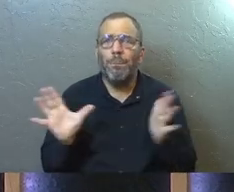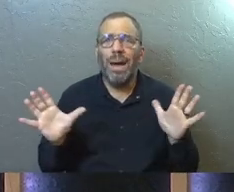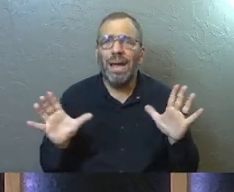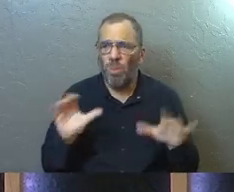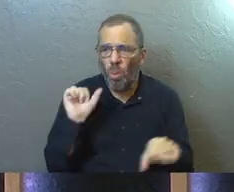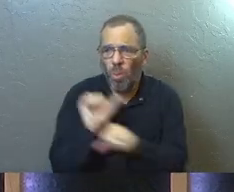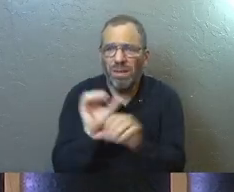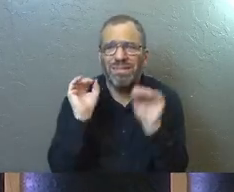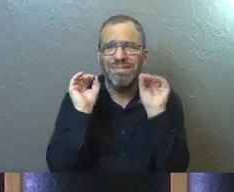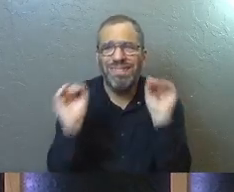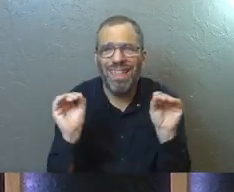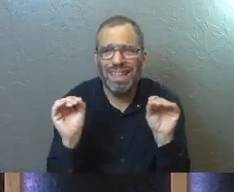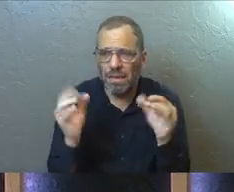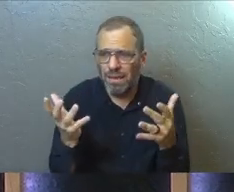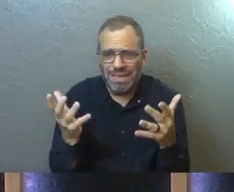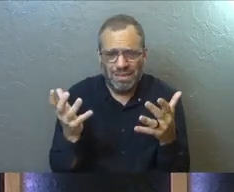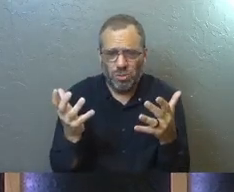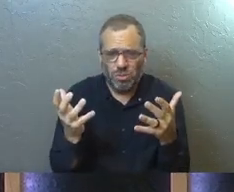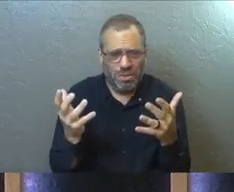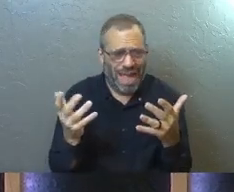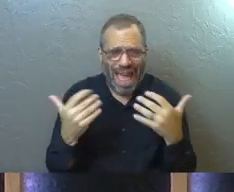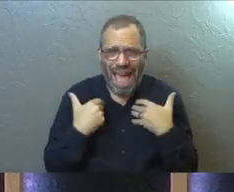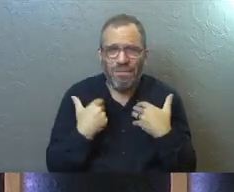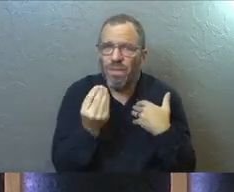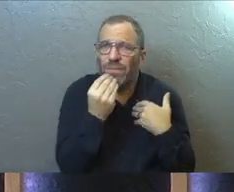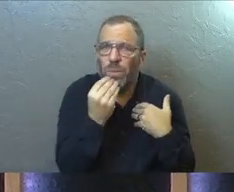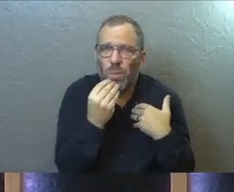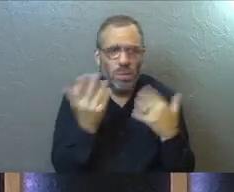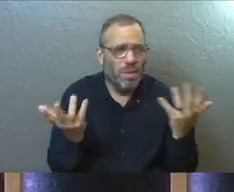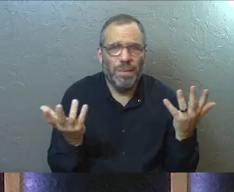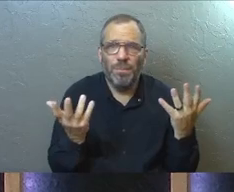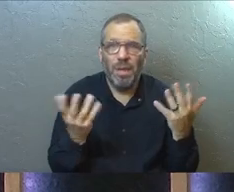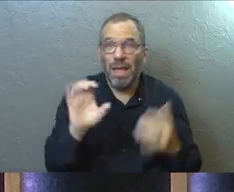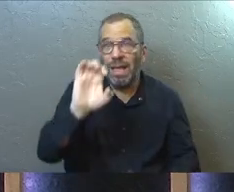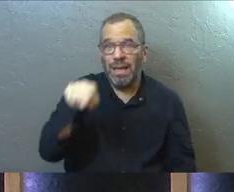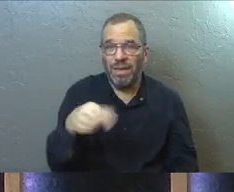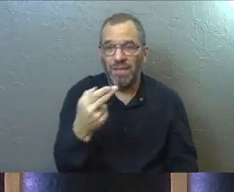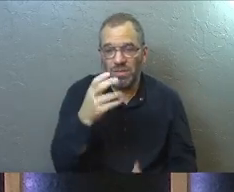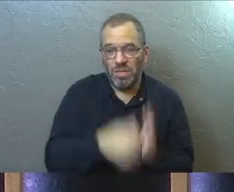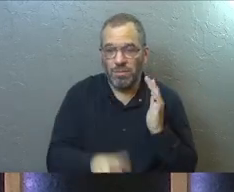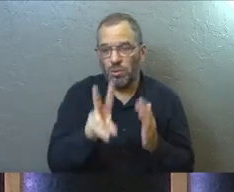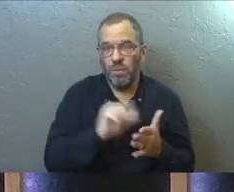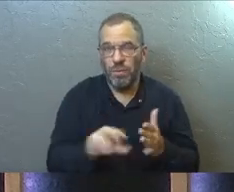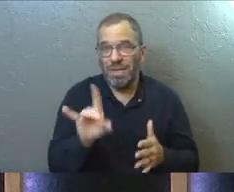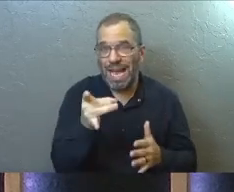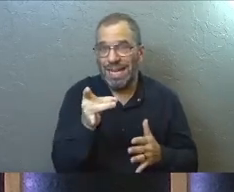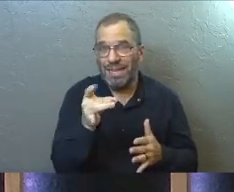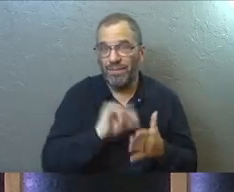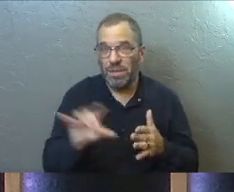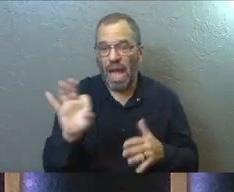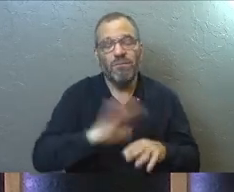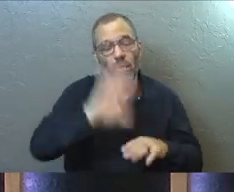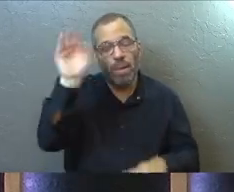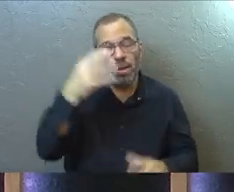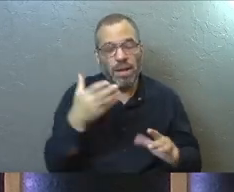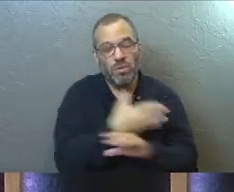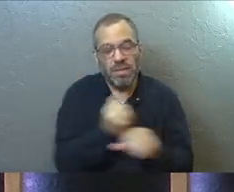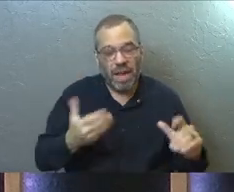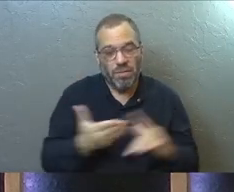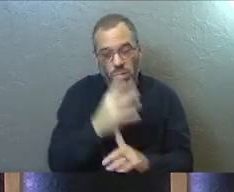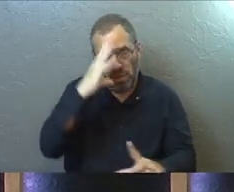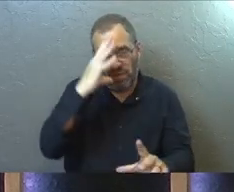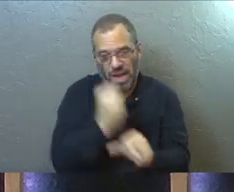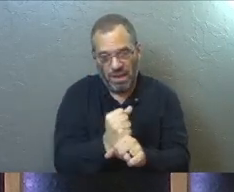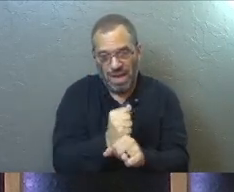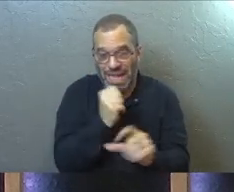any work in order to get themselves there, yes? Ephesians 2, 8, and 9 says it like this, "For by grace you have been saved